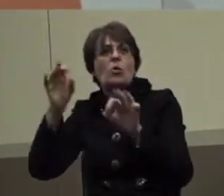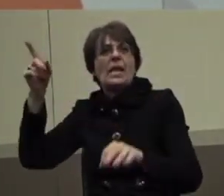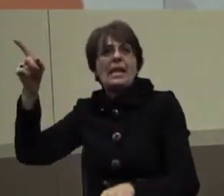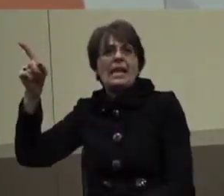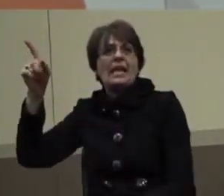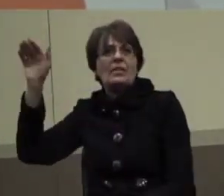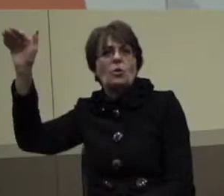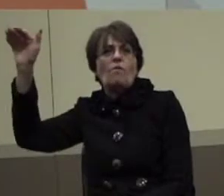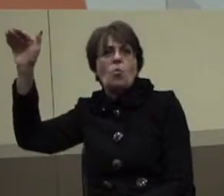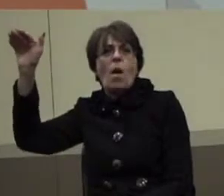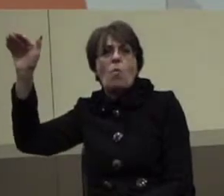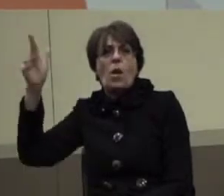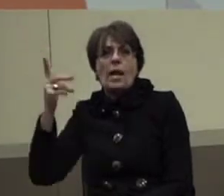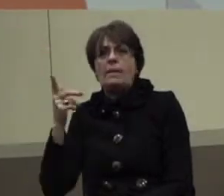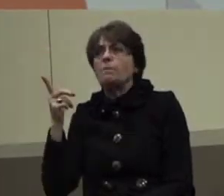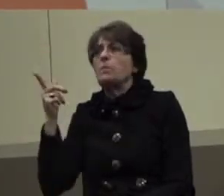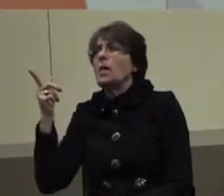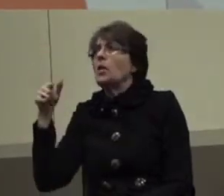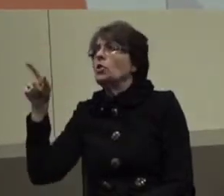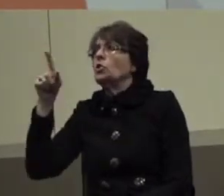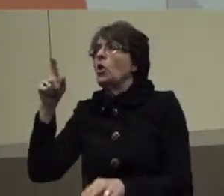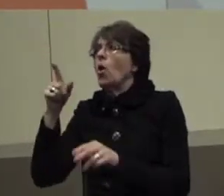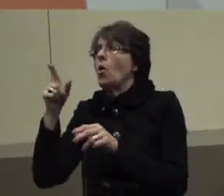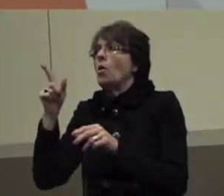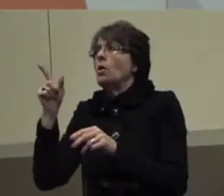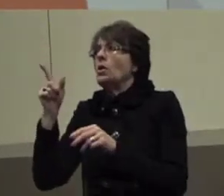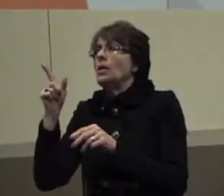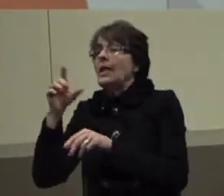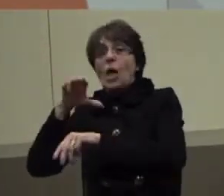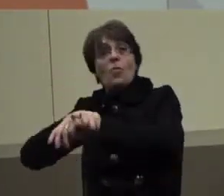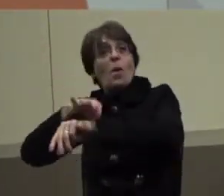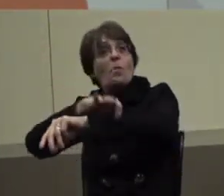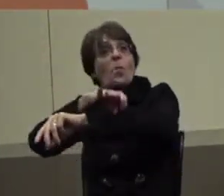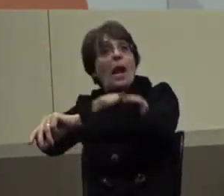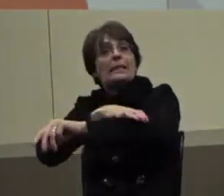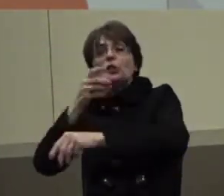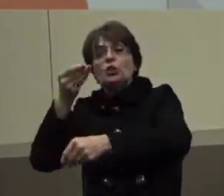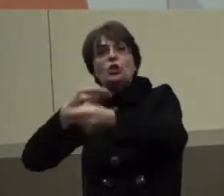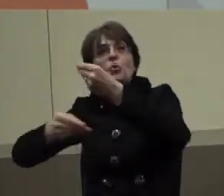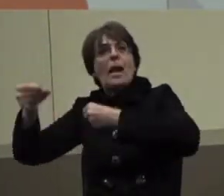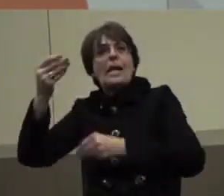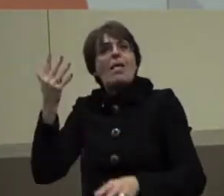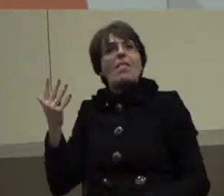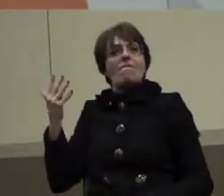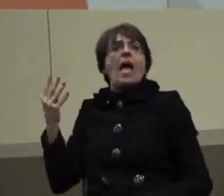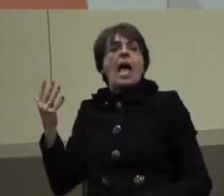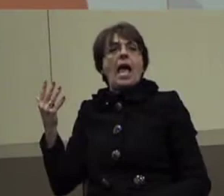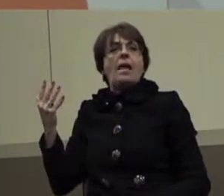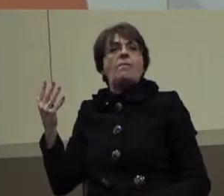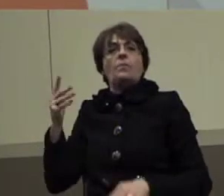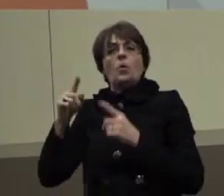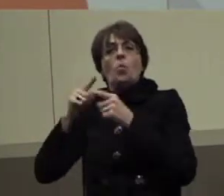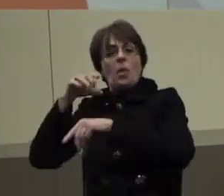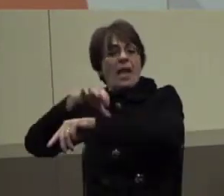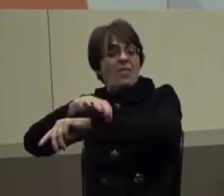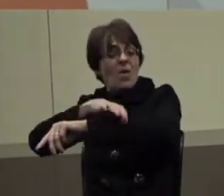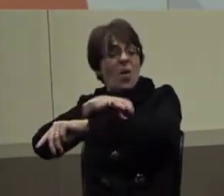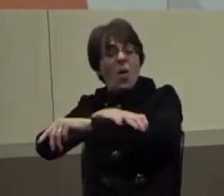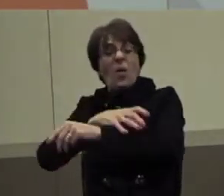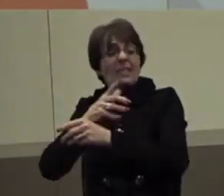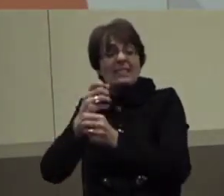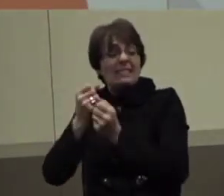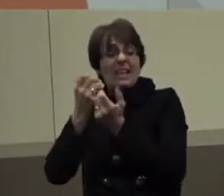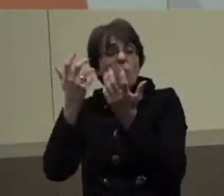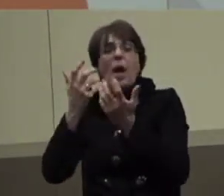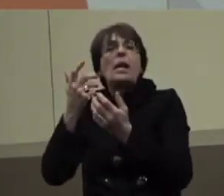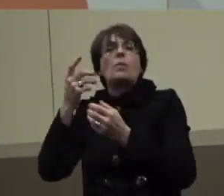little. Did Renee get to keep them as they kept going? She traded a 5 in. So, and then when those got ratty, we'd throw those away.